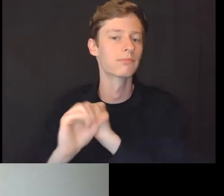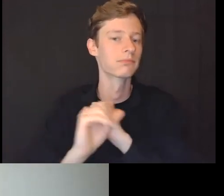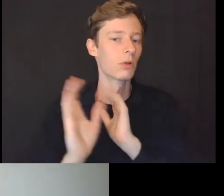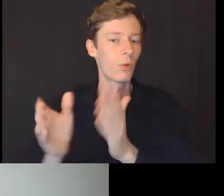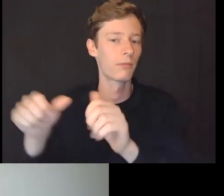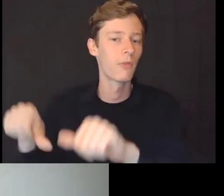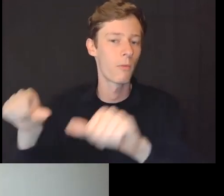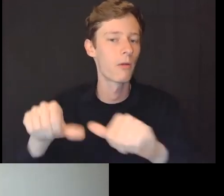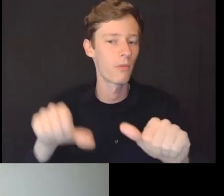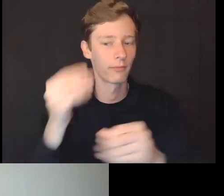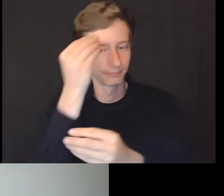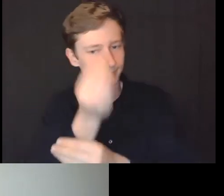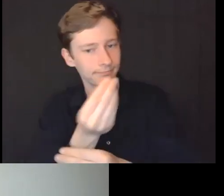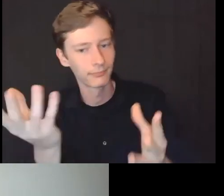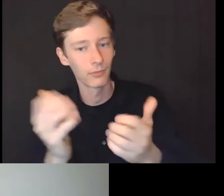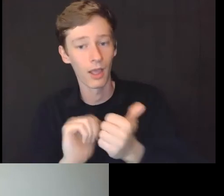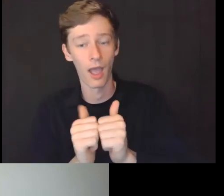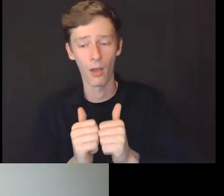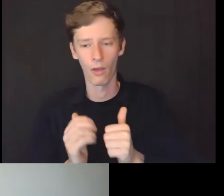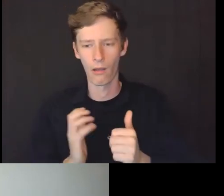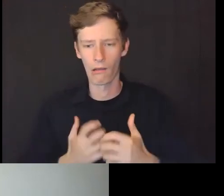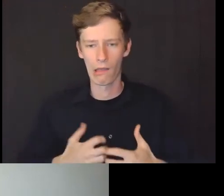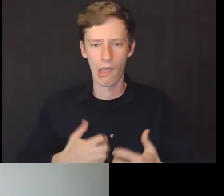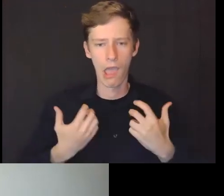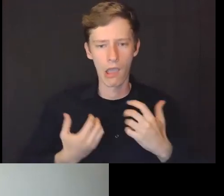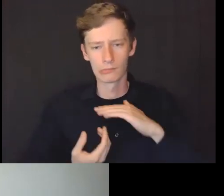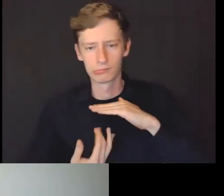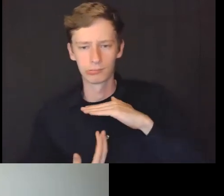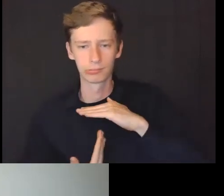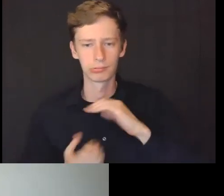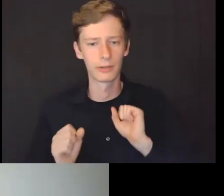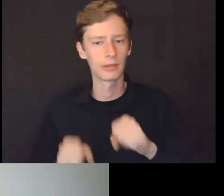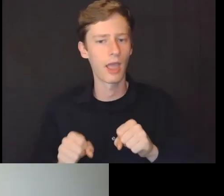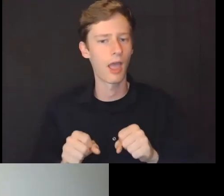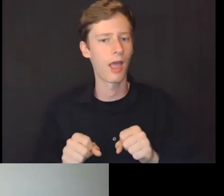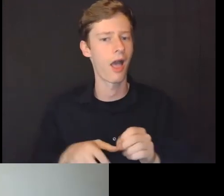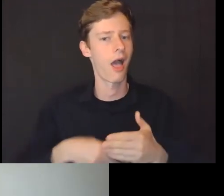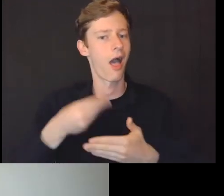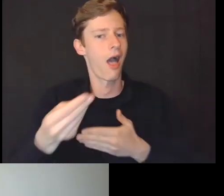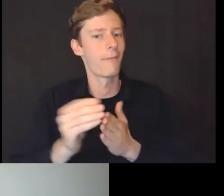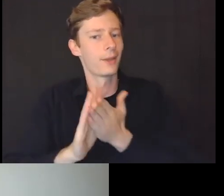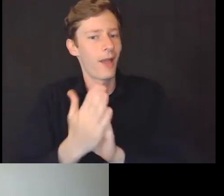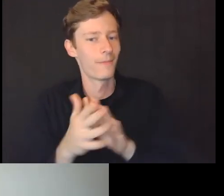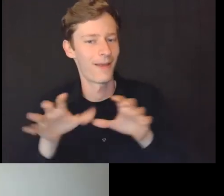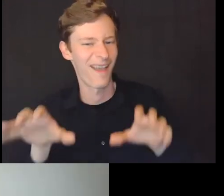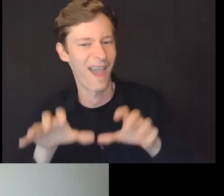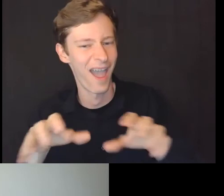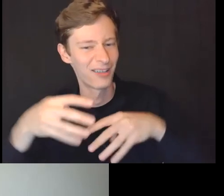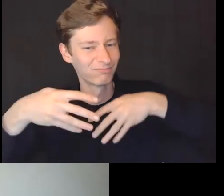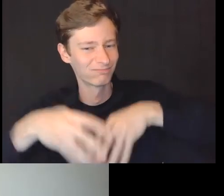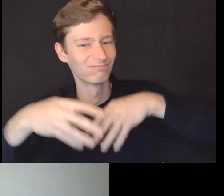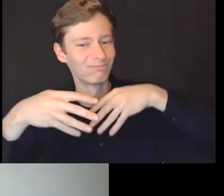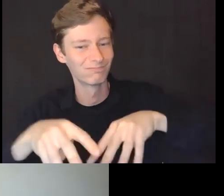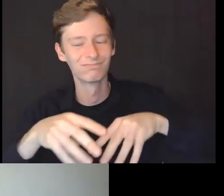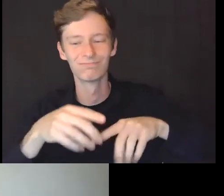turn our anger into action and make sure that legislators are hearing that loud and